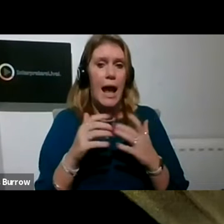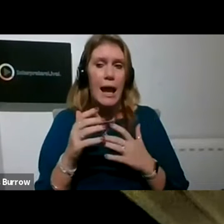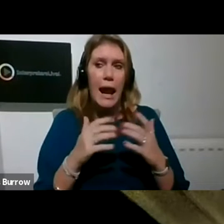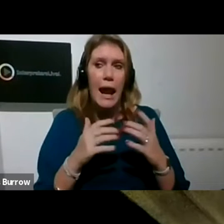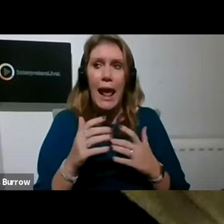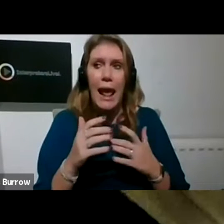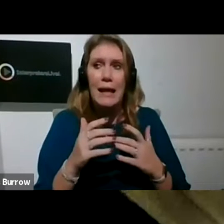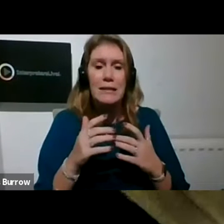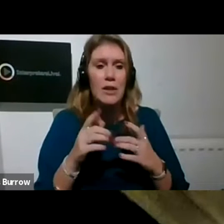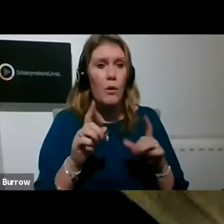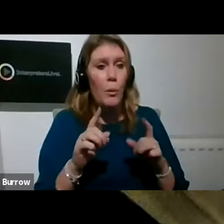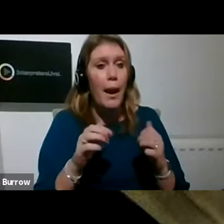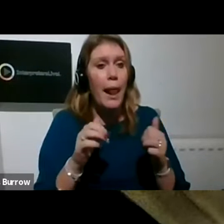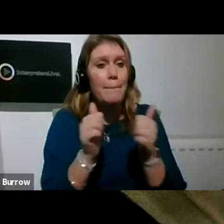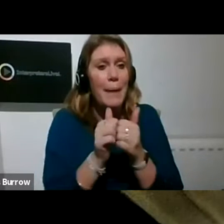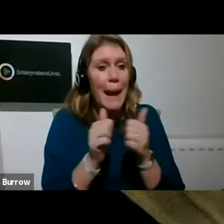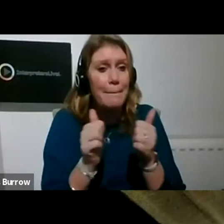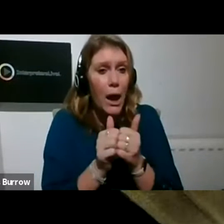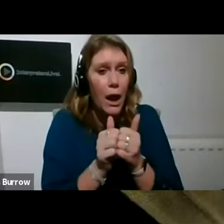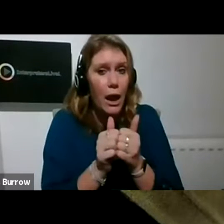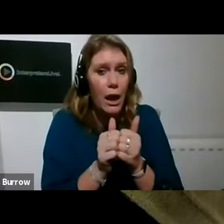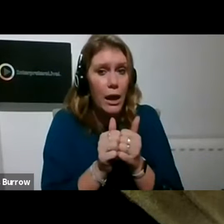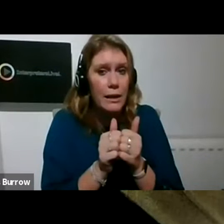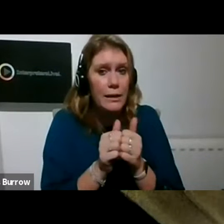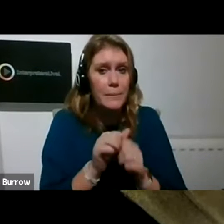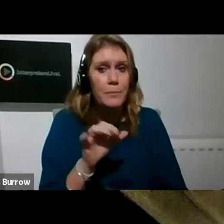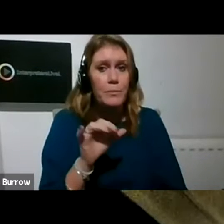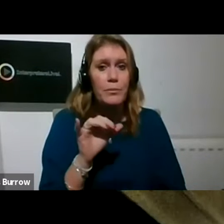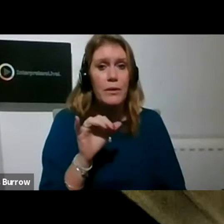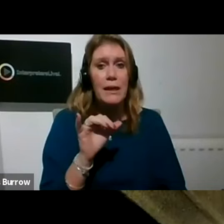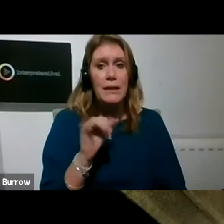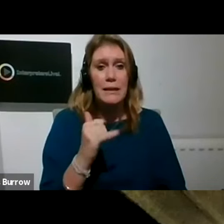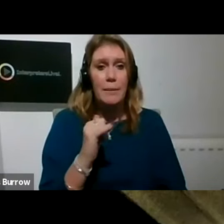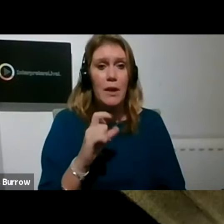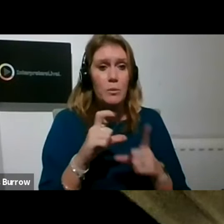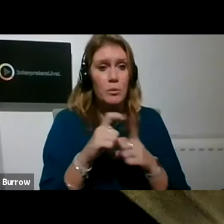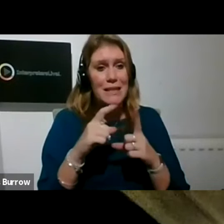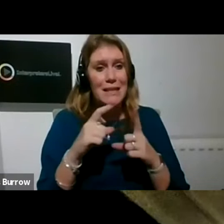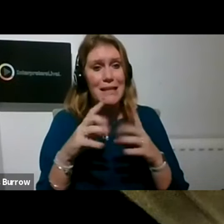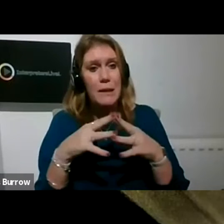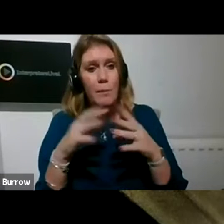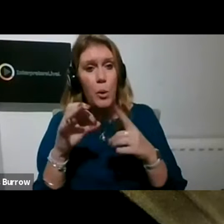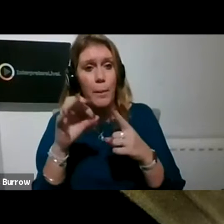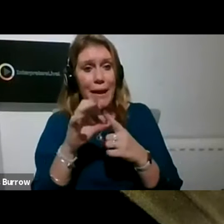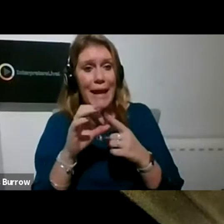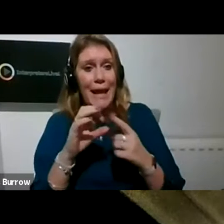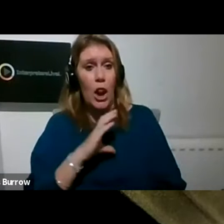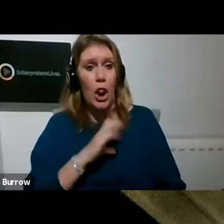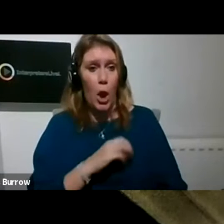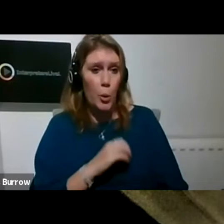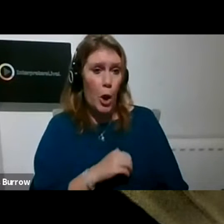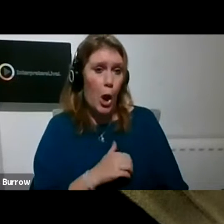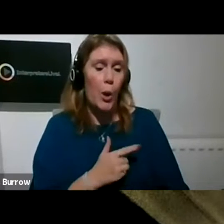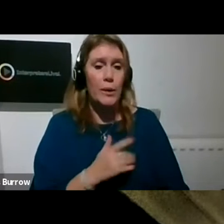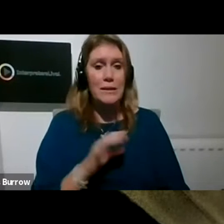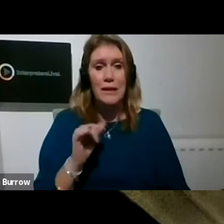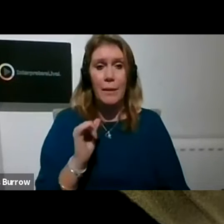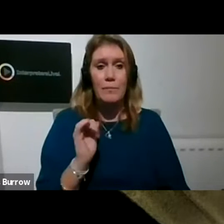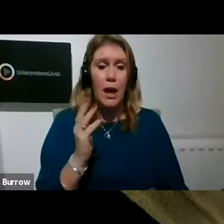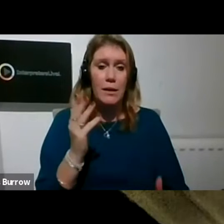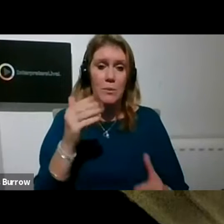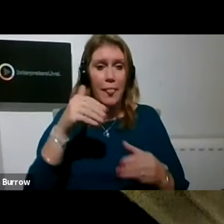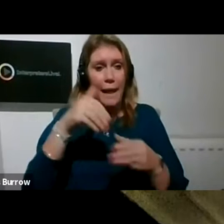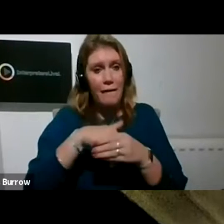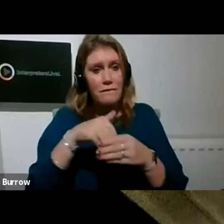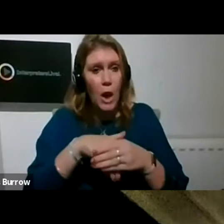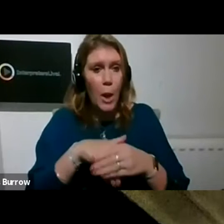paper. Um, Sometimes with the DWP logo, sometimes with envelopes, sometimes with kind of more